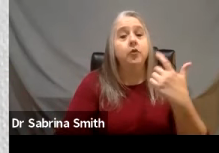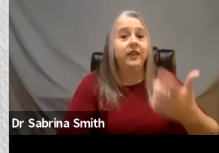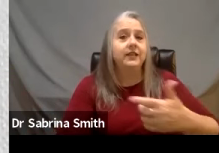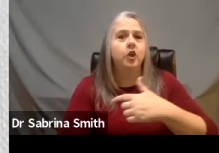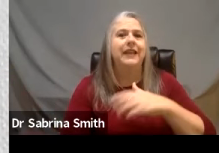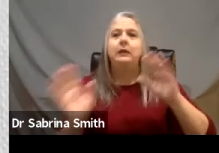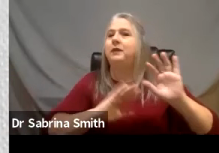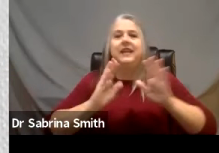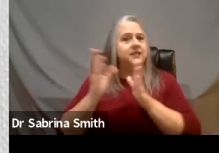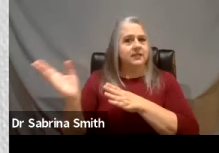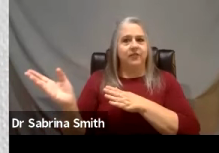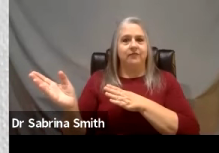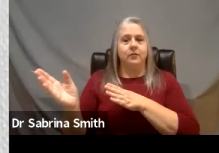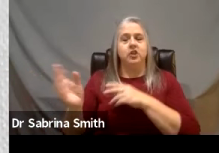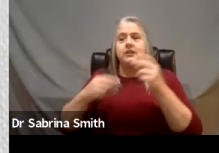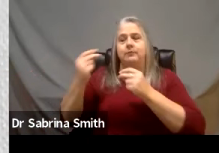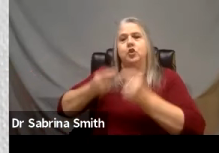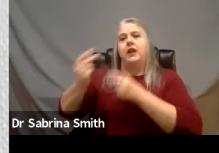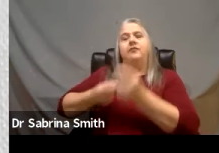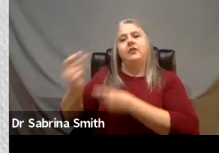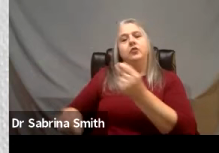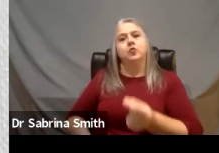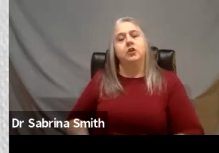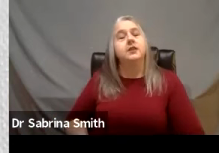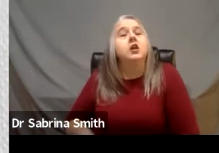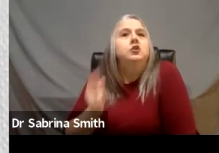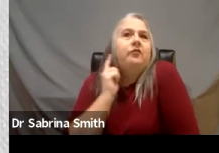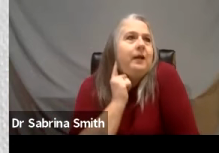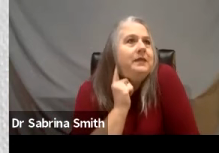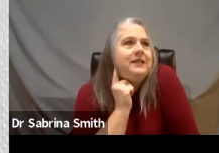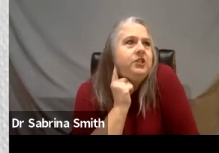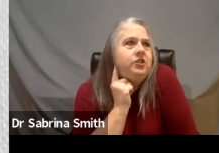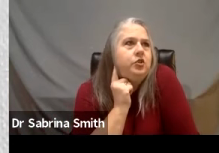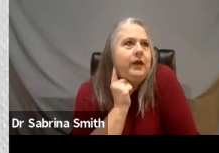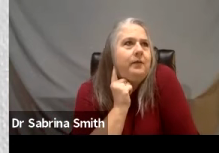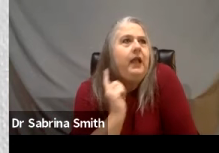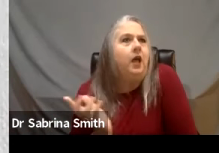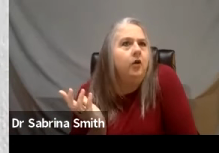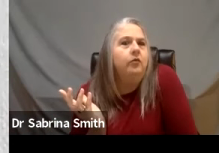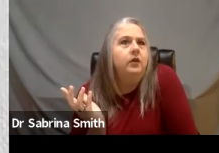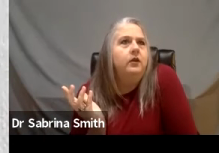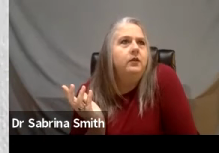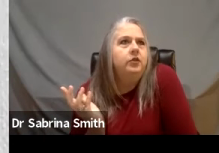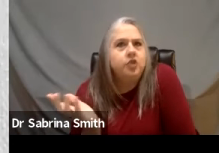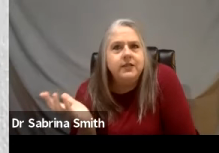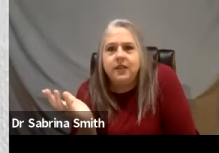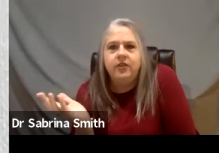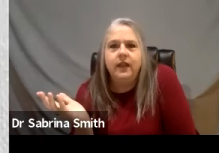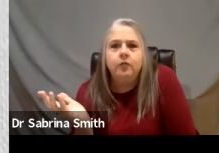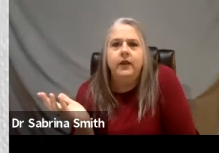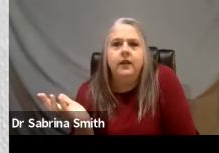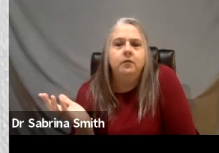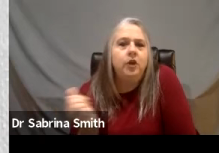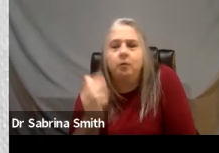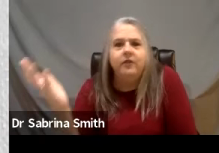and so then I start getting pieces of the information because I'm trying to find those words. So if I'm listening to the story and I'm like, oh, they're trying to say that the